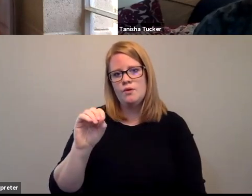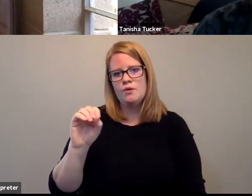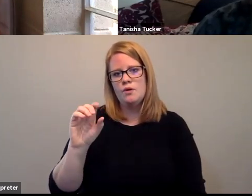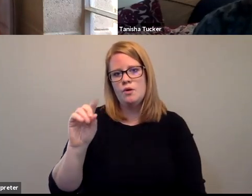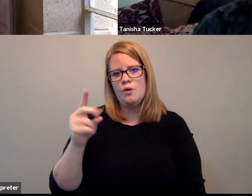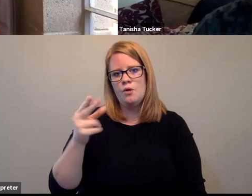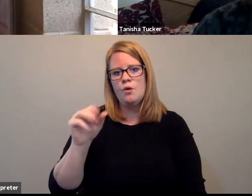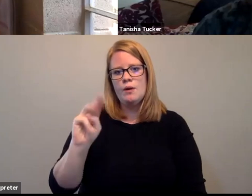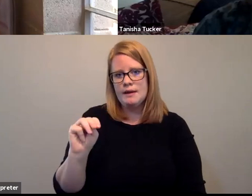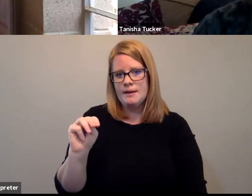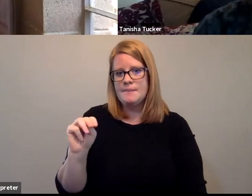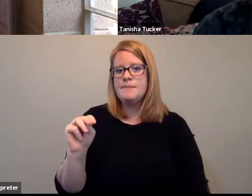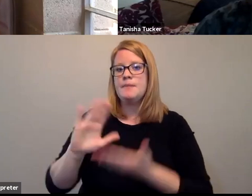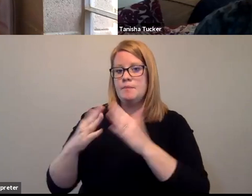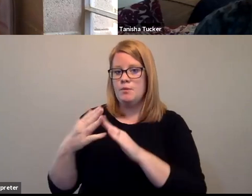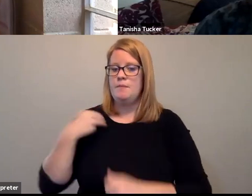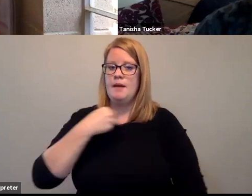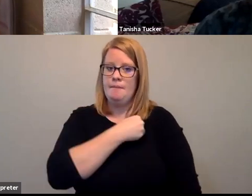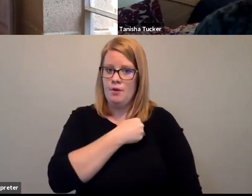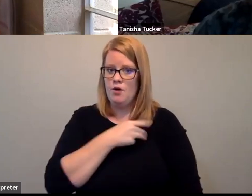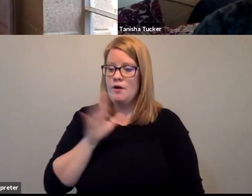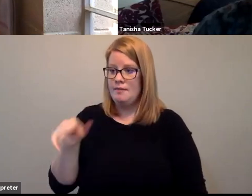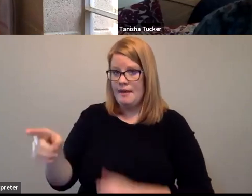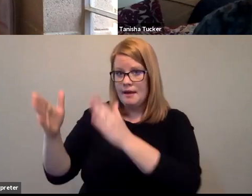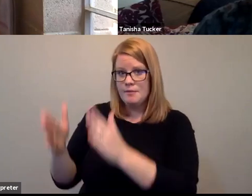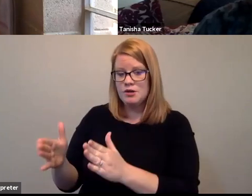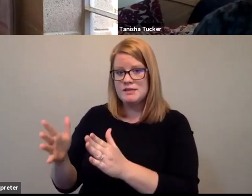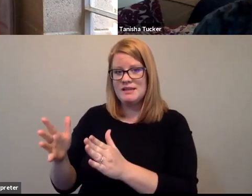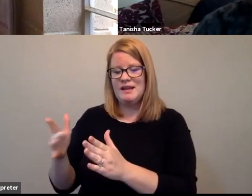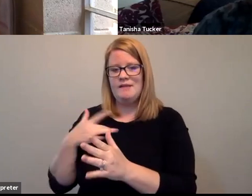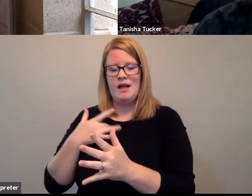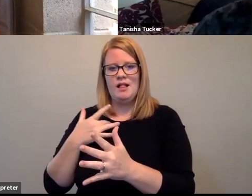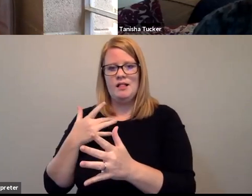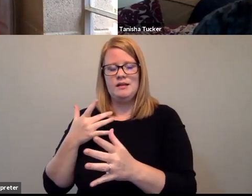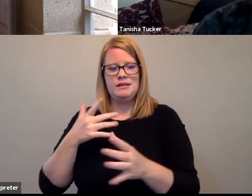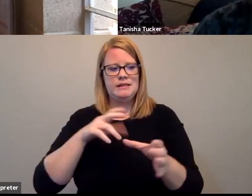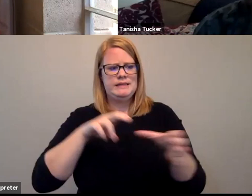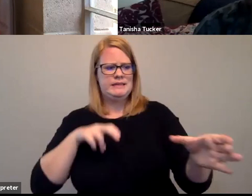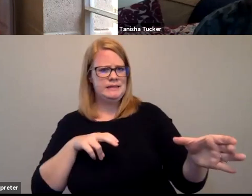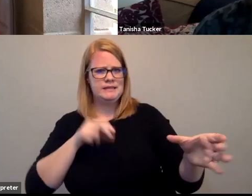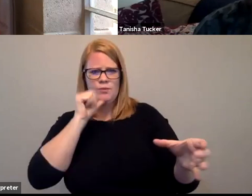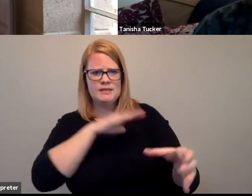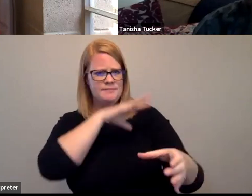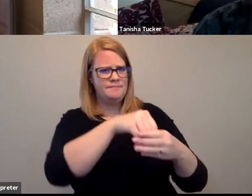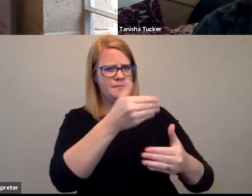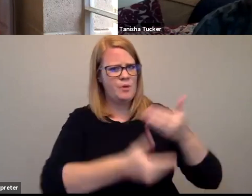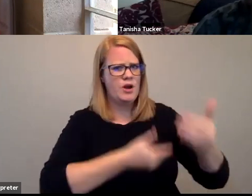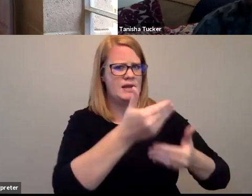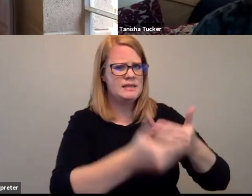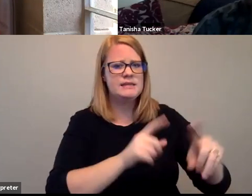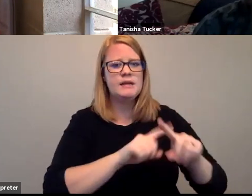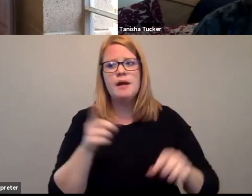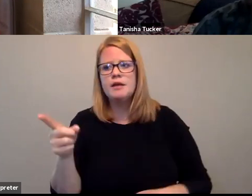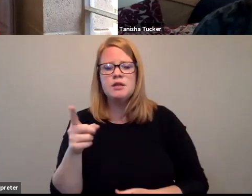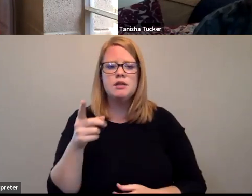disconnected from the harvest and from the practice. And he told me that he had found the Desert Museum classes,